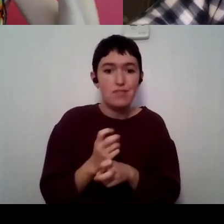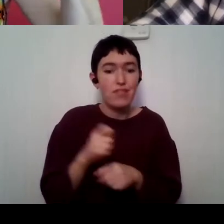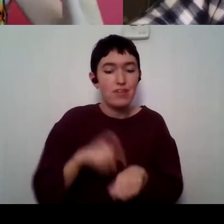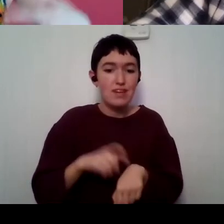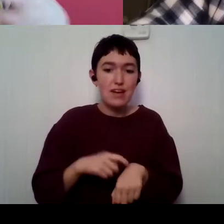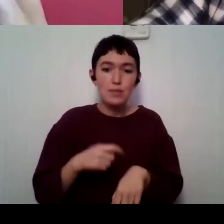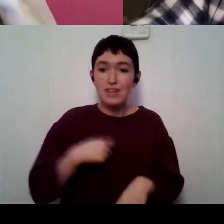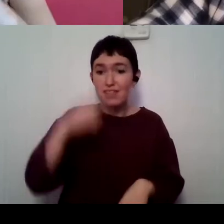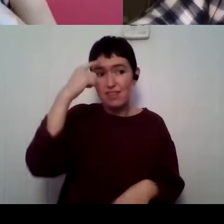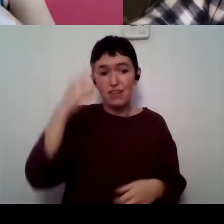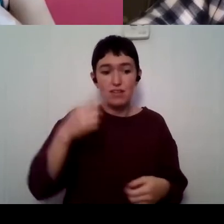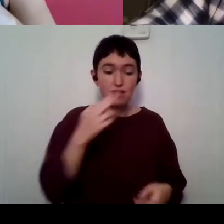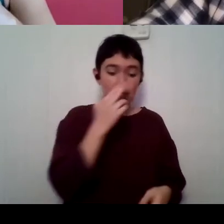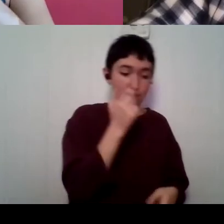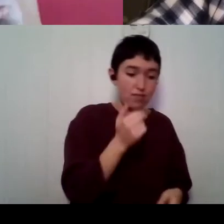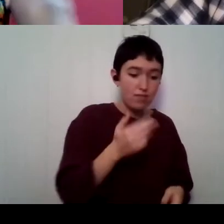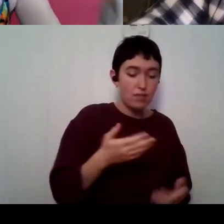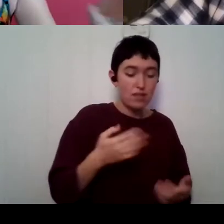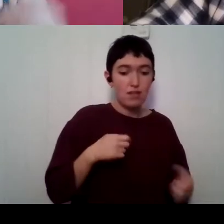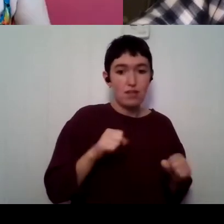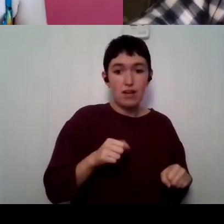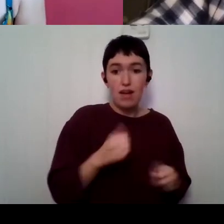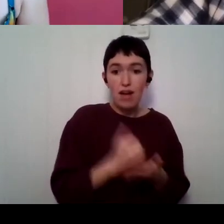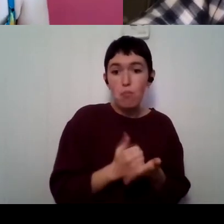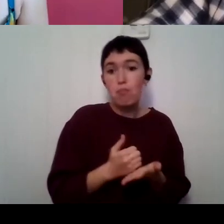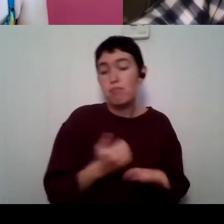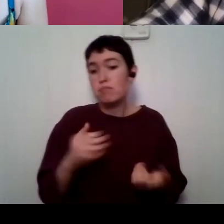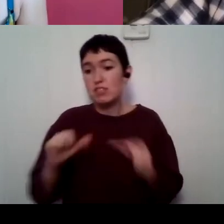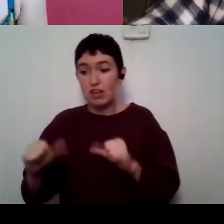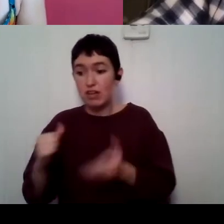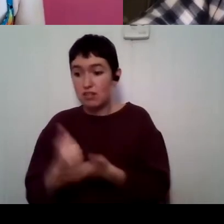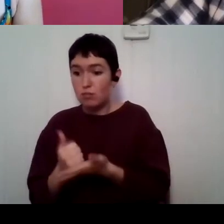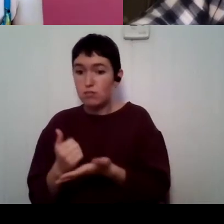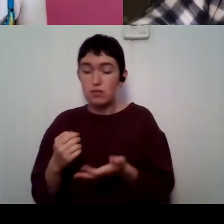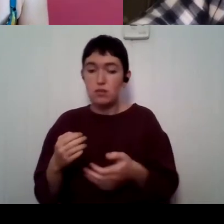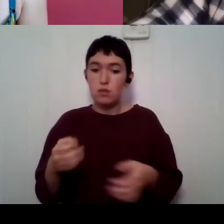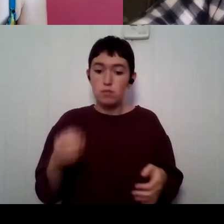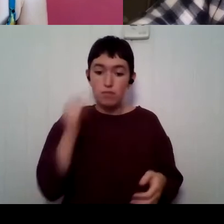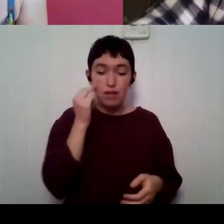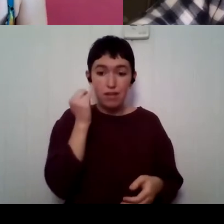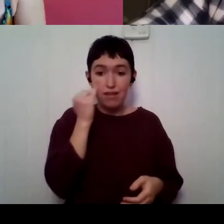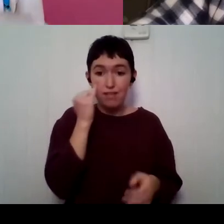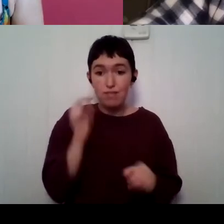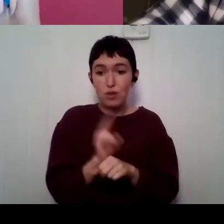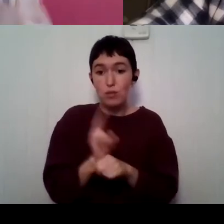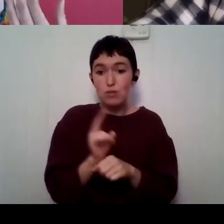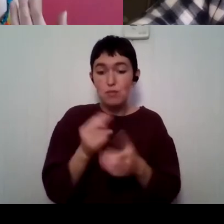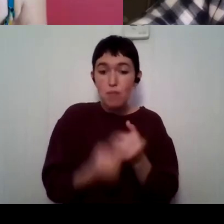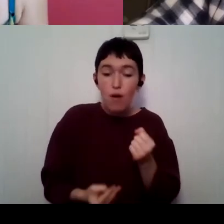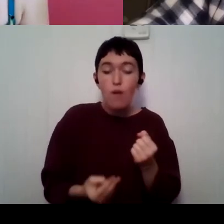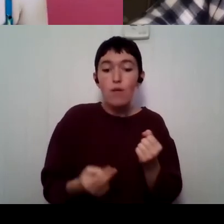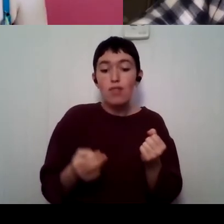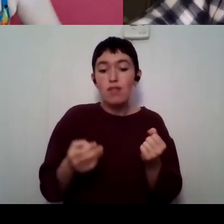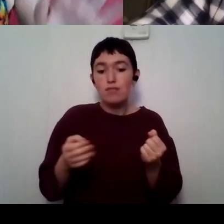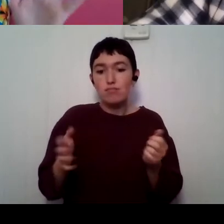elevate all of us. And I think if you combine the two, guess what? You've got more powerful, and you're spreading it to people that might be like, oh, science, it's so dry,